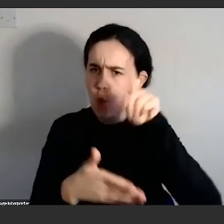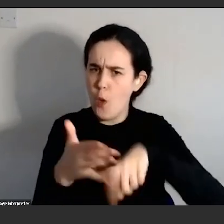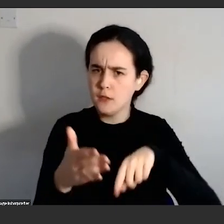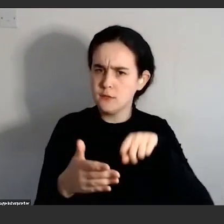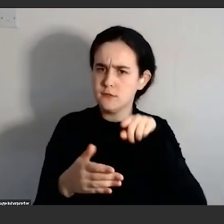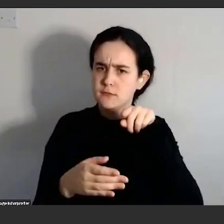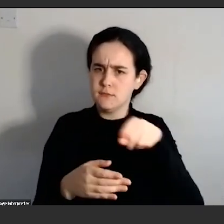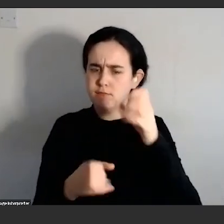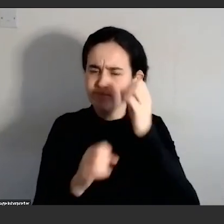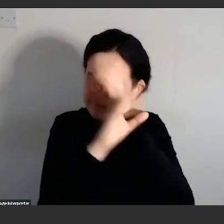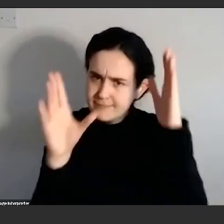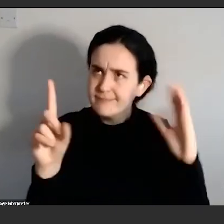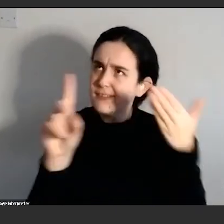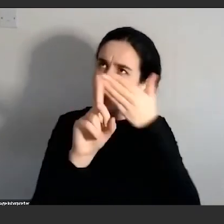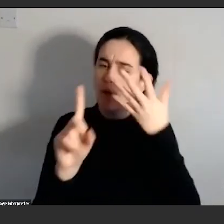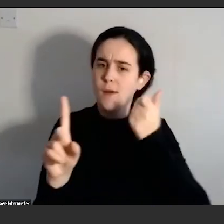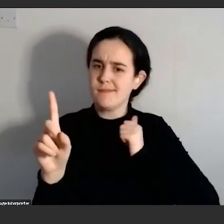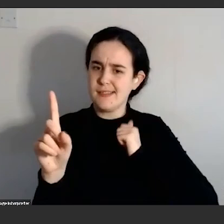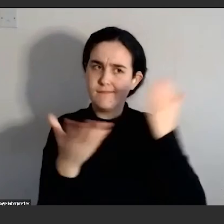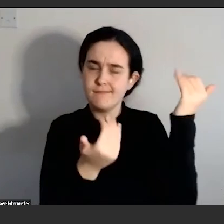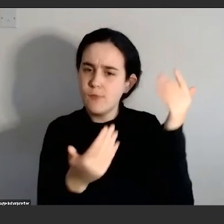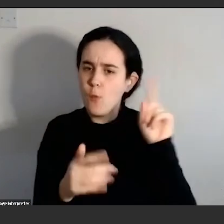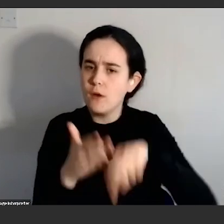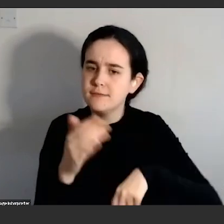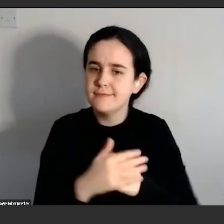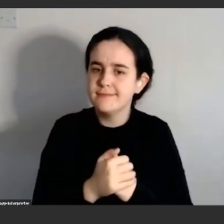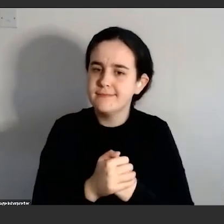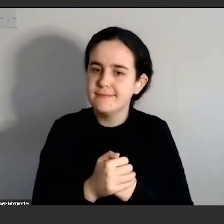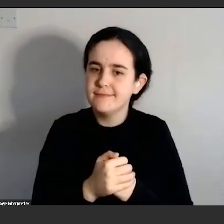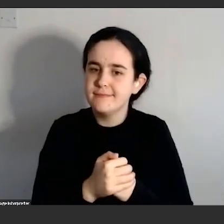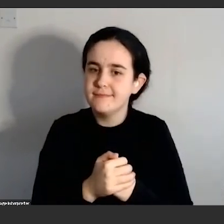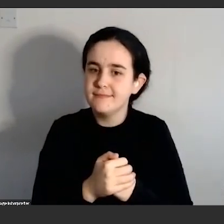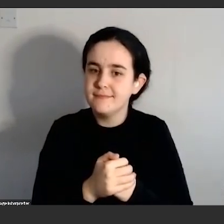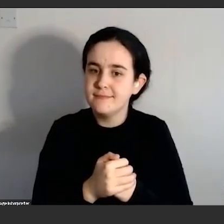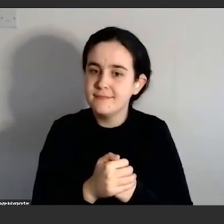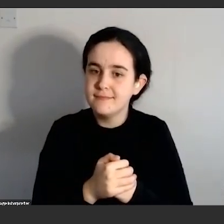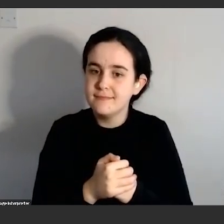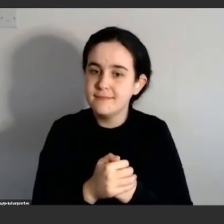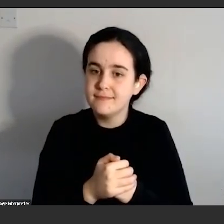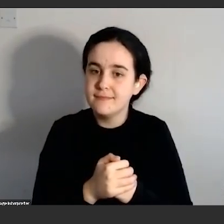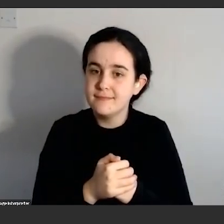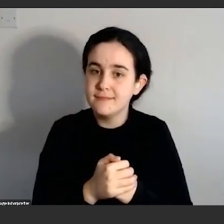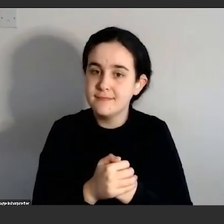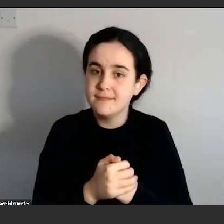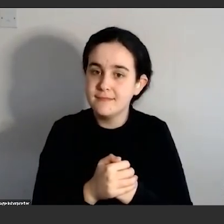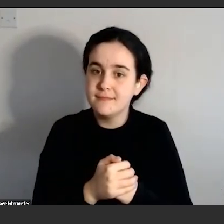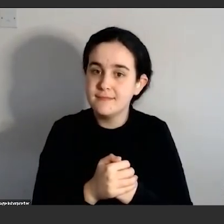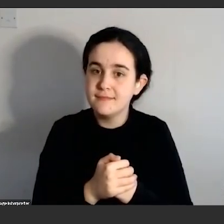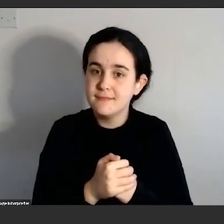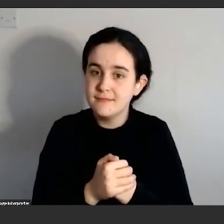to this pandemic on the rights of persons with disabilities. We were even in a position to a little bit celebrate, if you